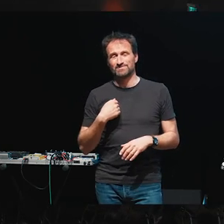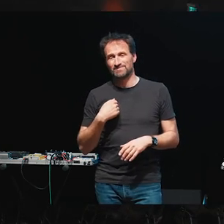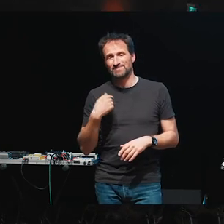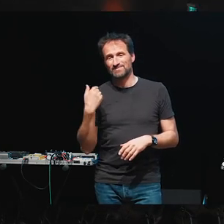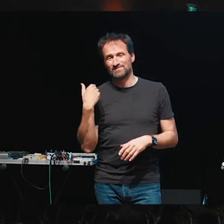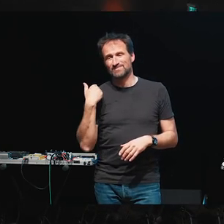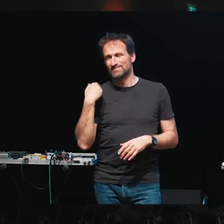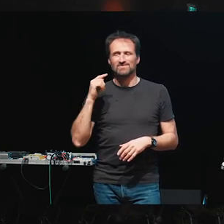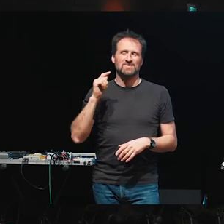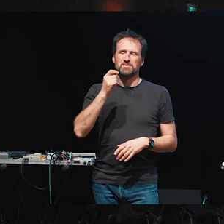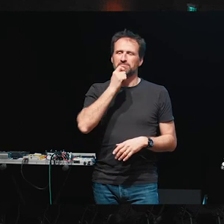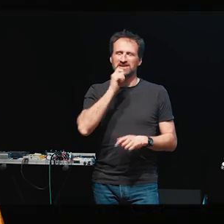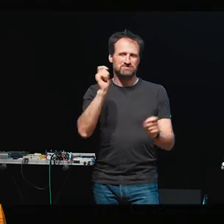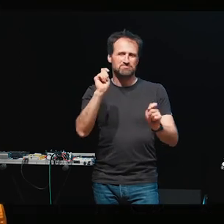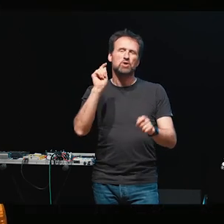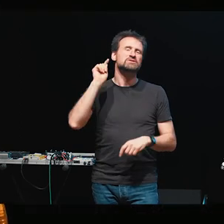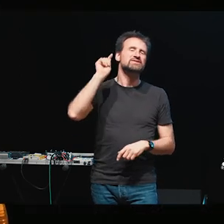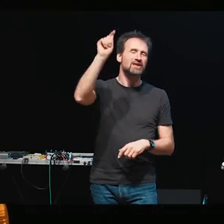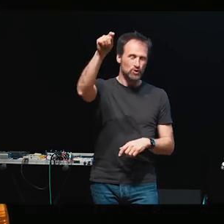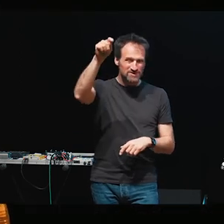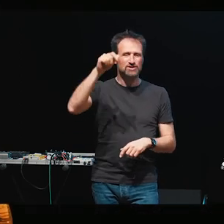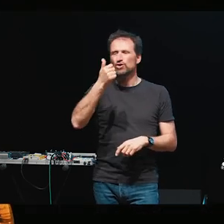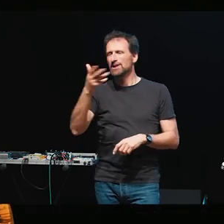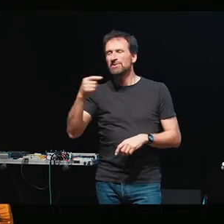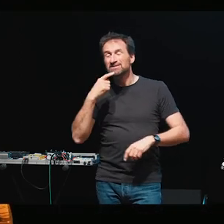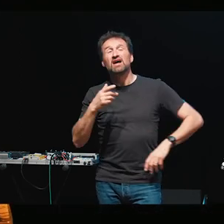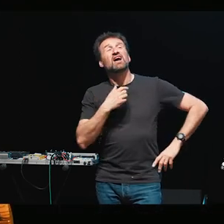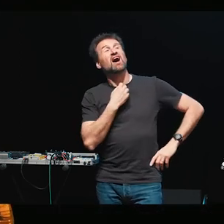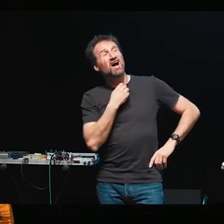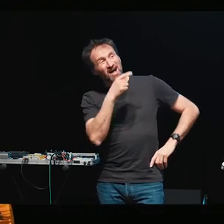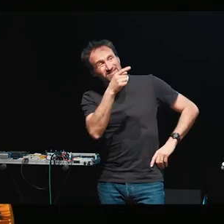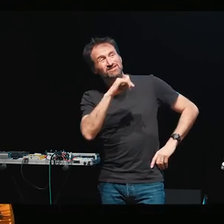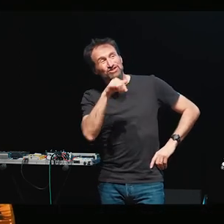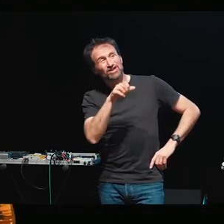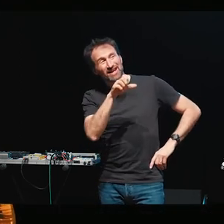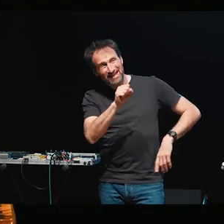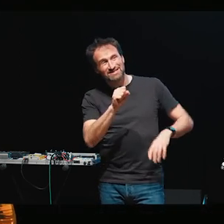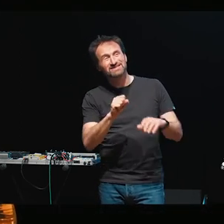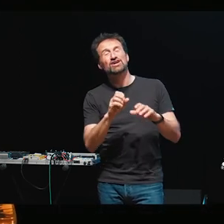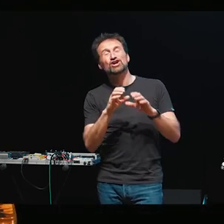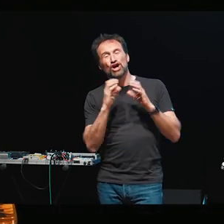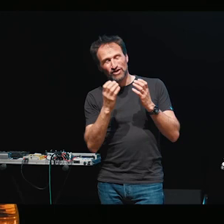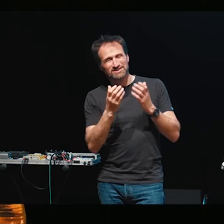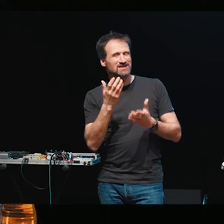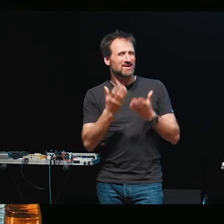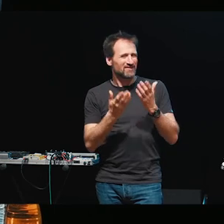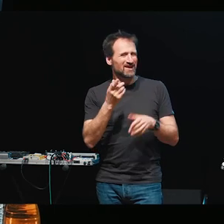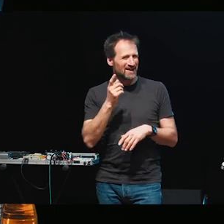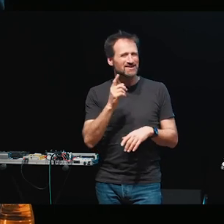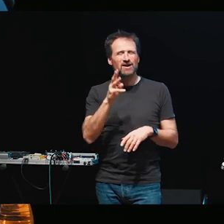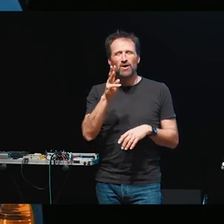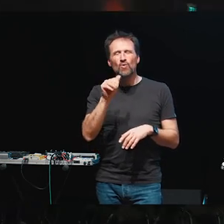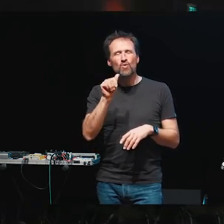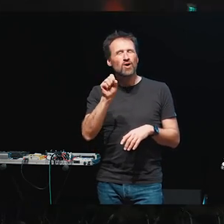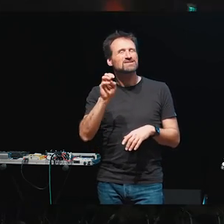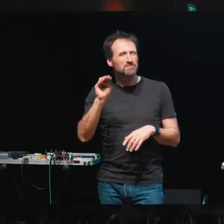I was standing outside at lunch, and somebody said, it's the JS Congress. Maybe it's going to be the WASM Congress? Oh, yeah. What about WASM?